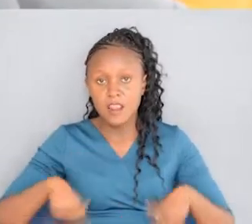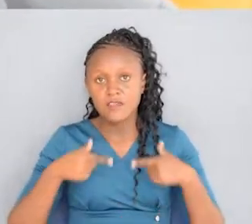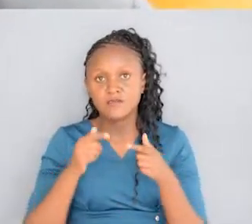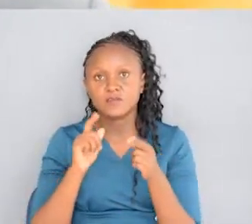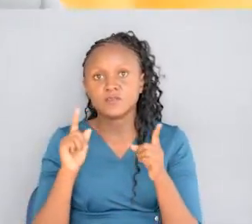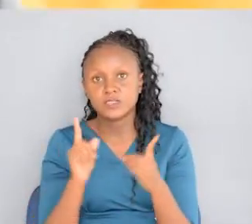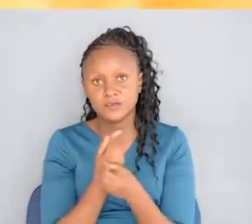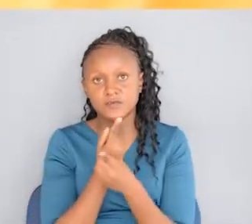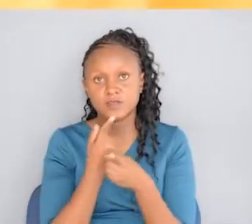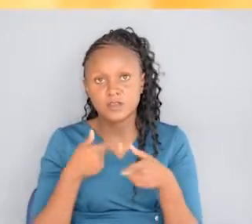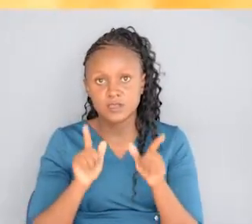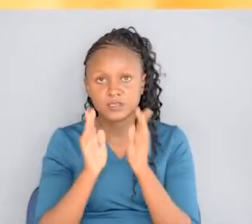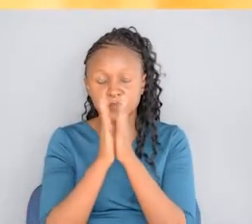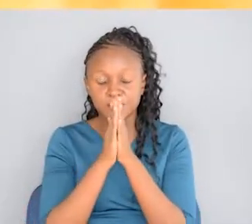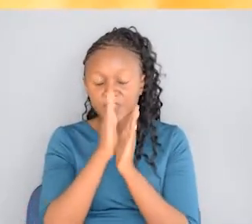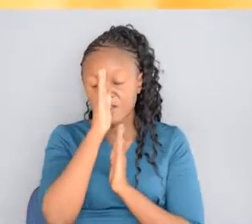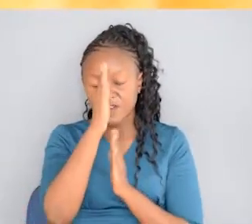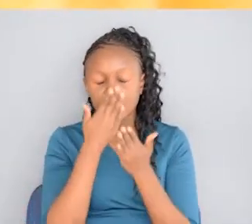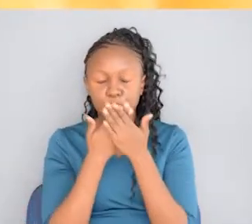Our Father, we thank you.